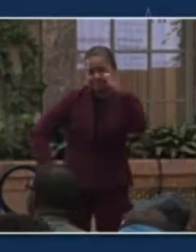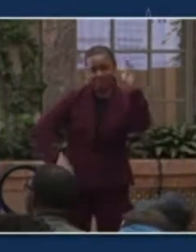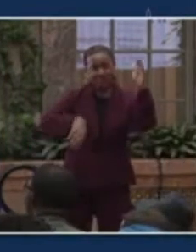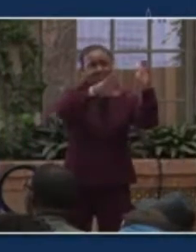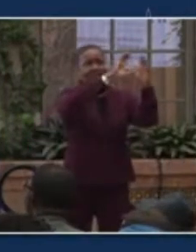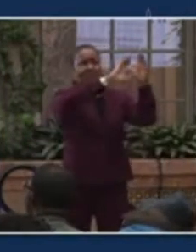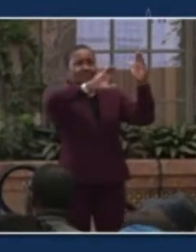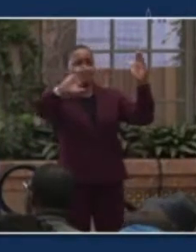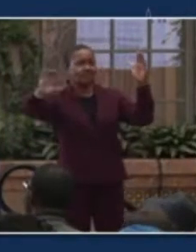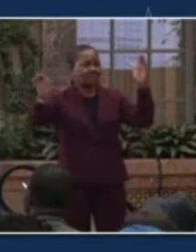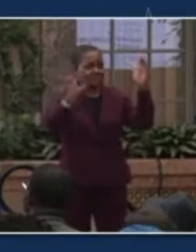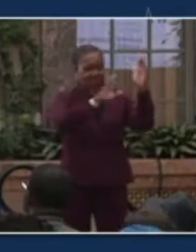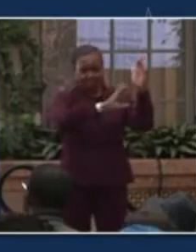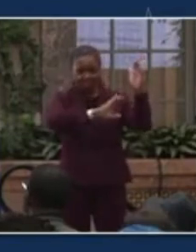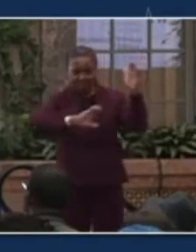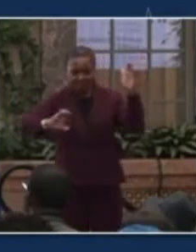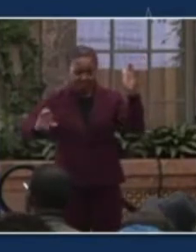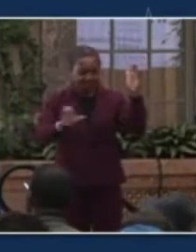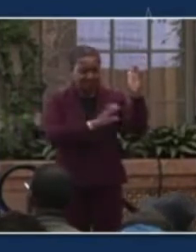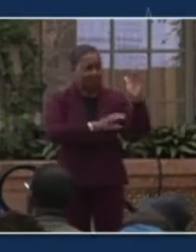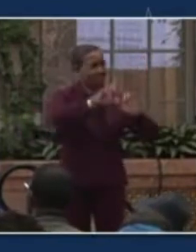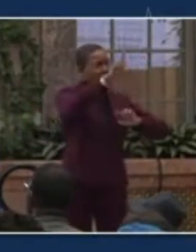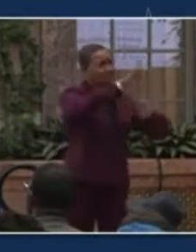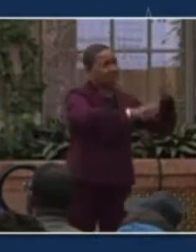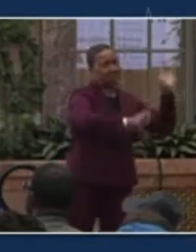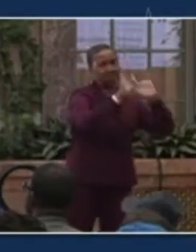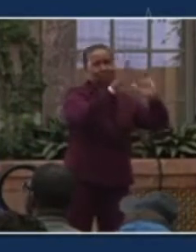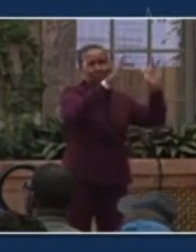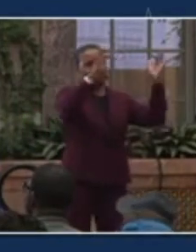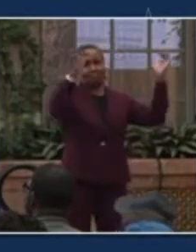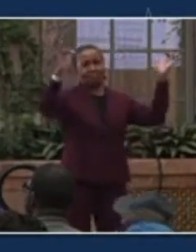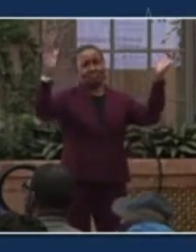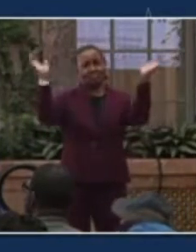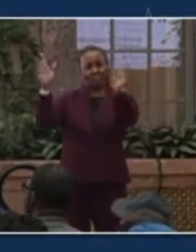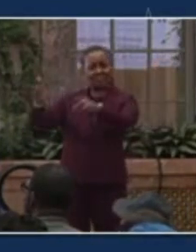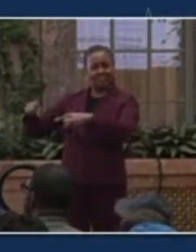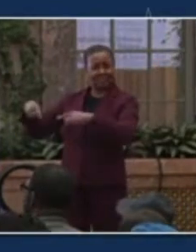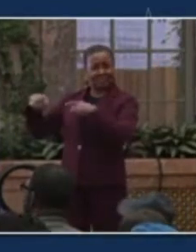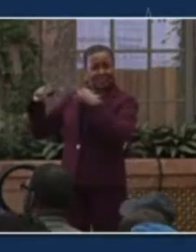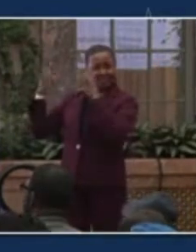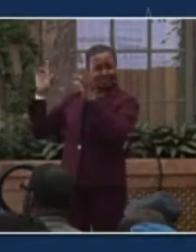Broad stripes and bright stars through the